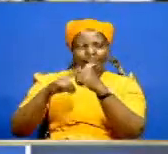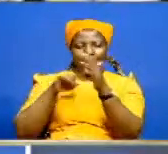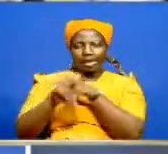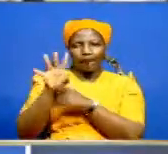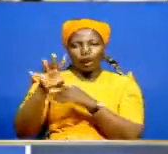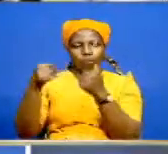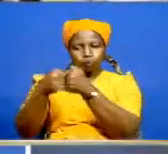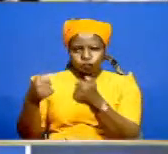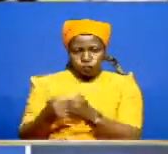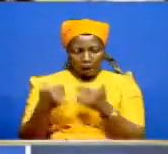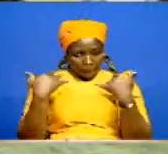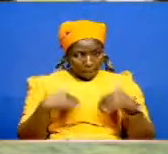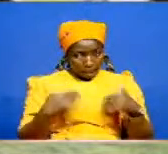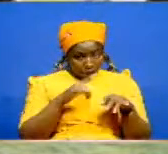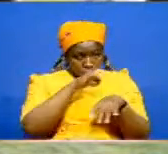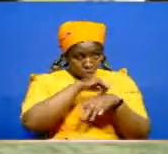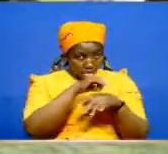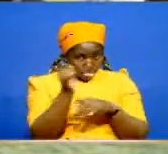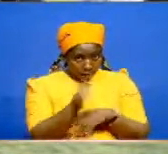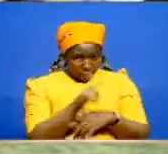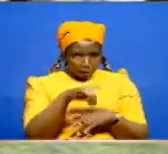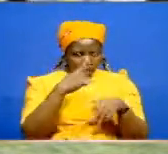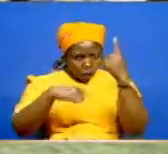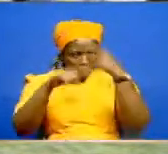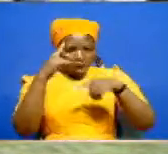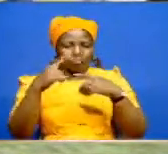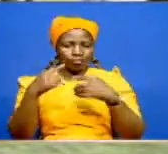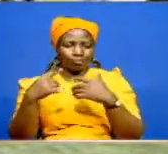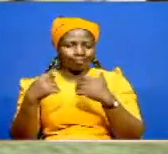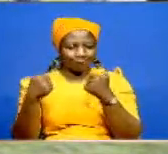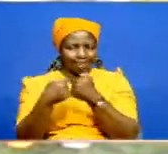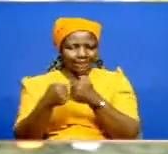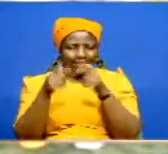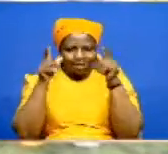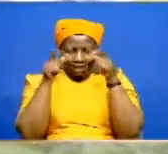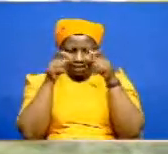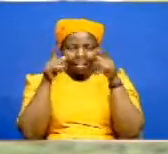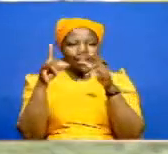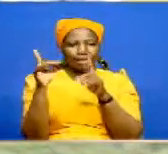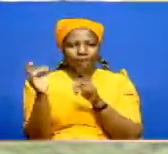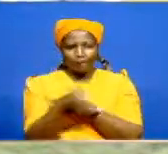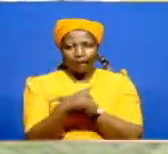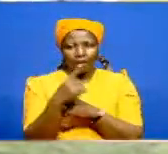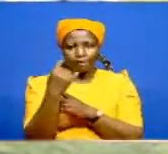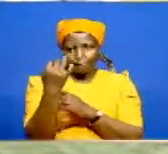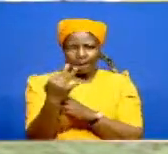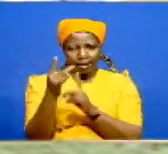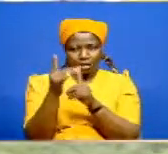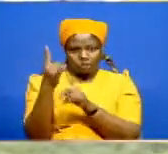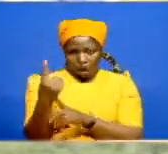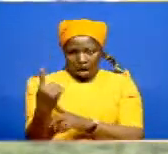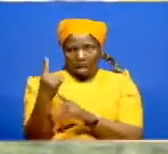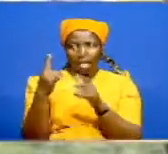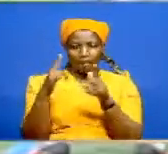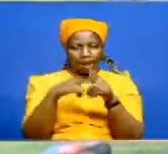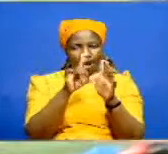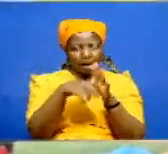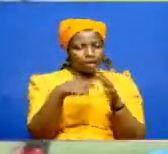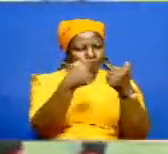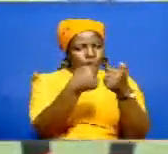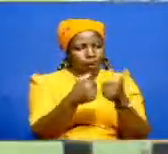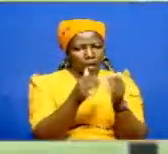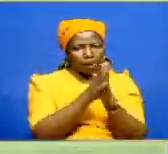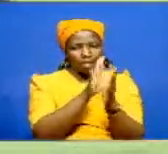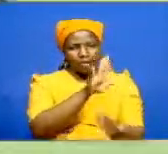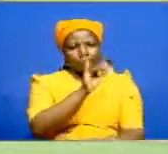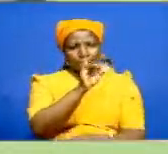matches played in the month. He scored the winner against Tusker on match day 1 before following that up with a brace against Bidco